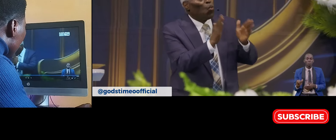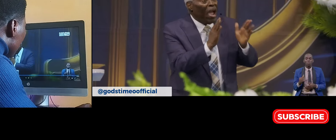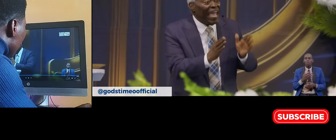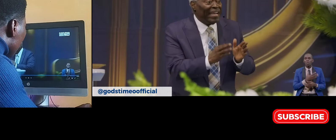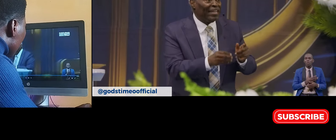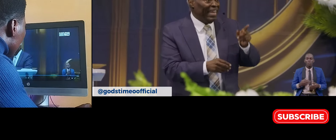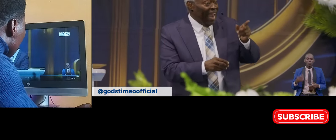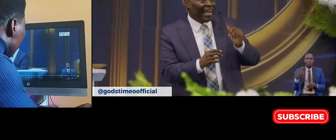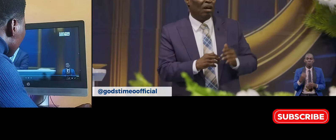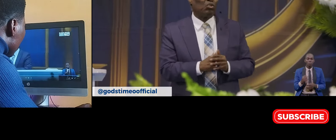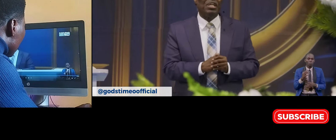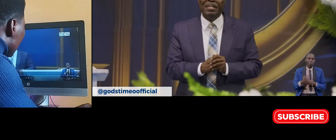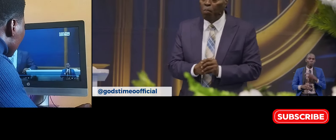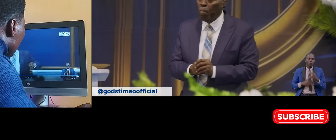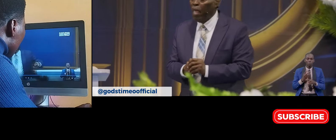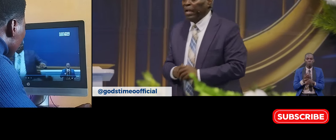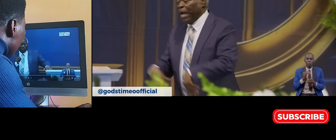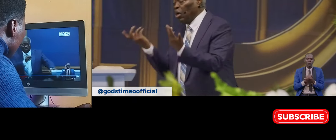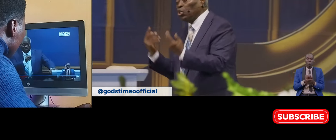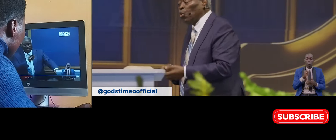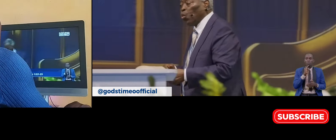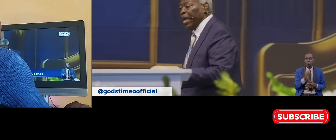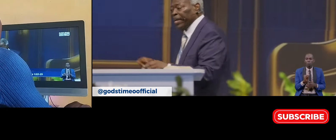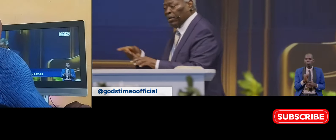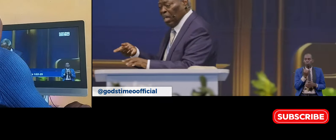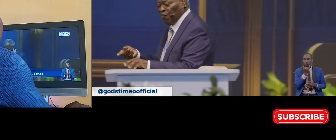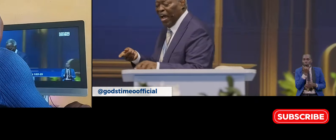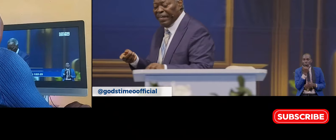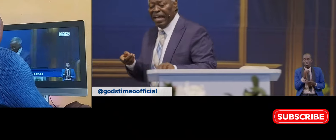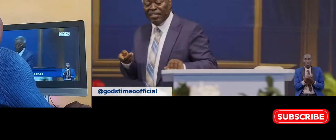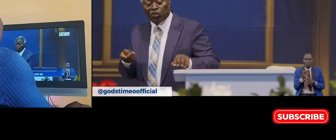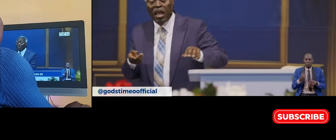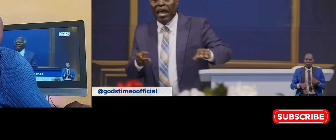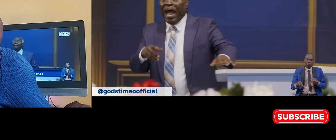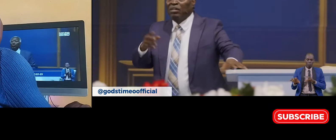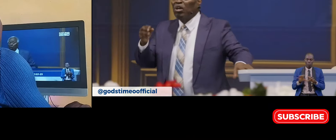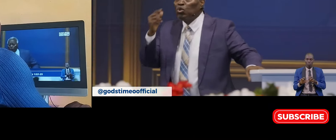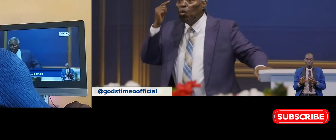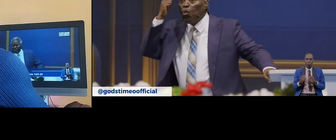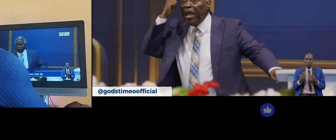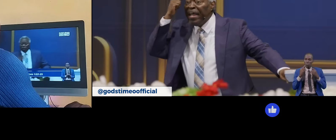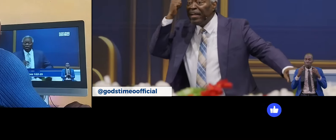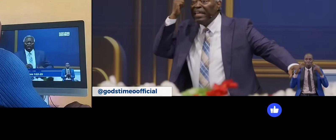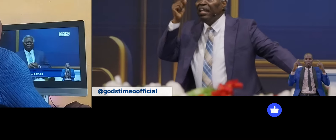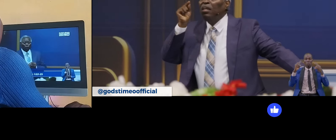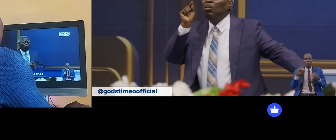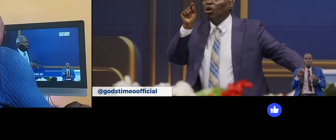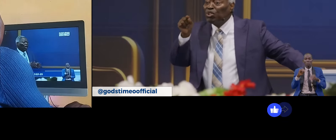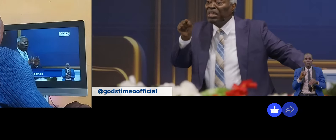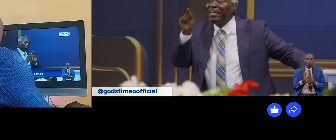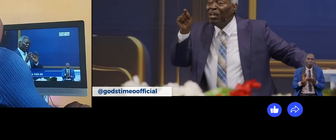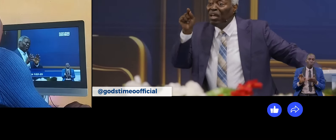do well in accounting, cannot do well in finance, cannot do well